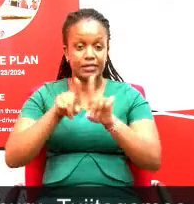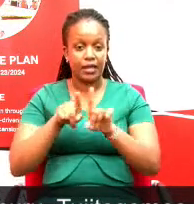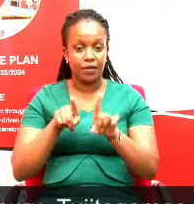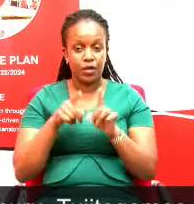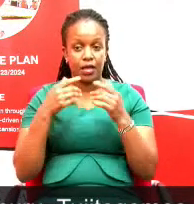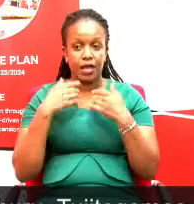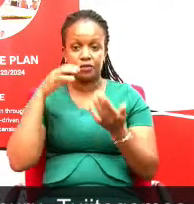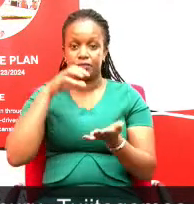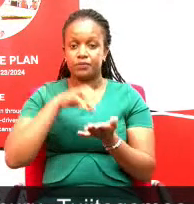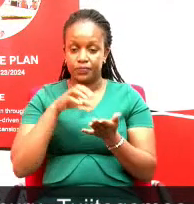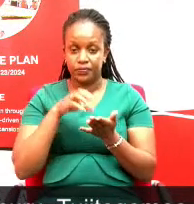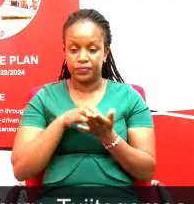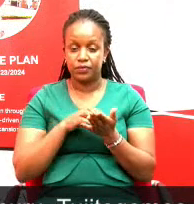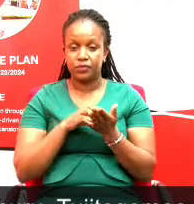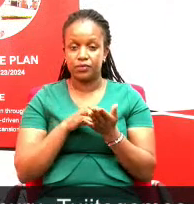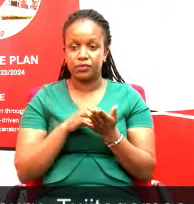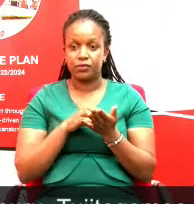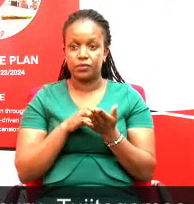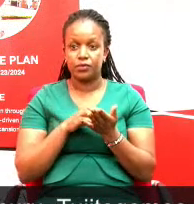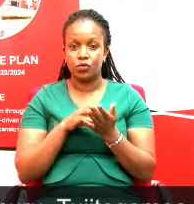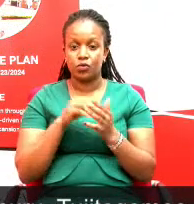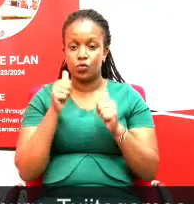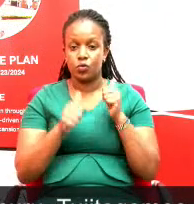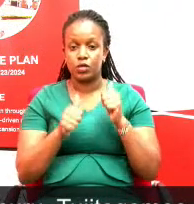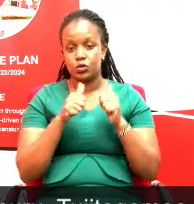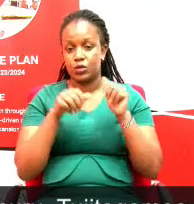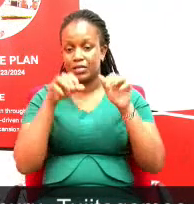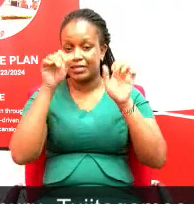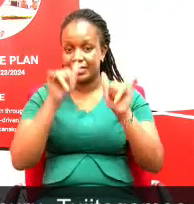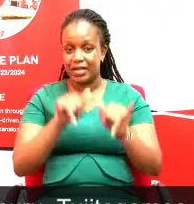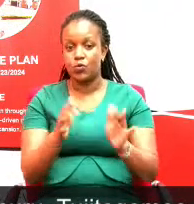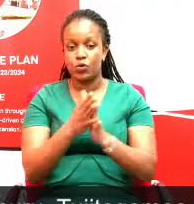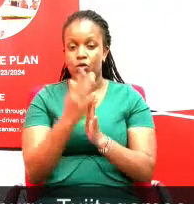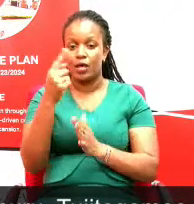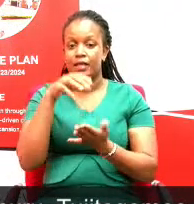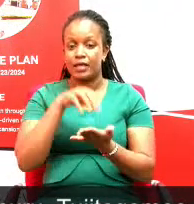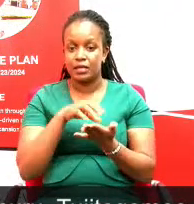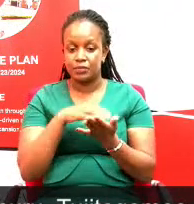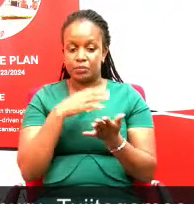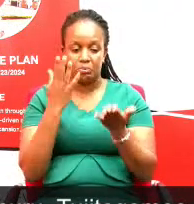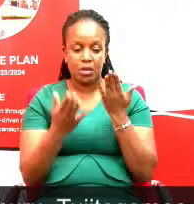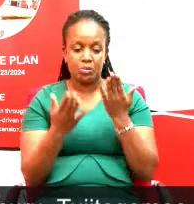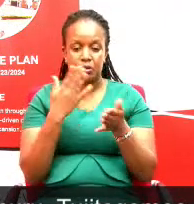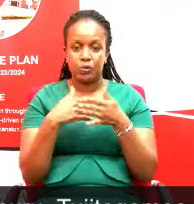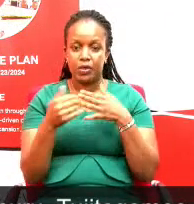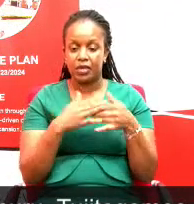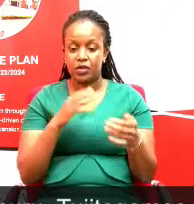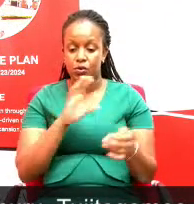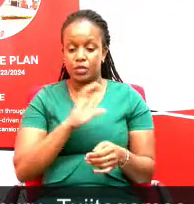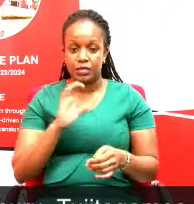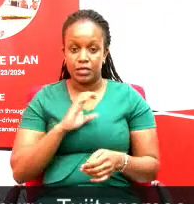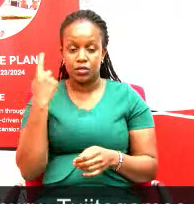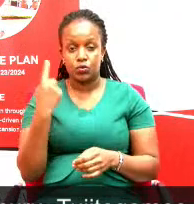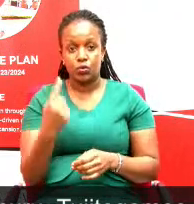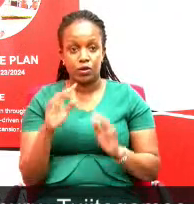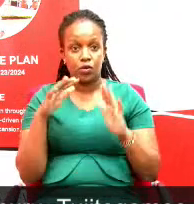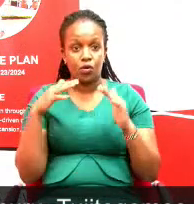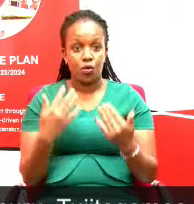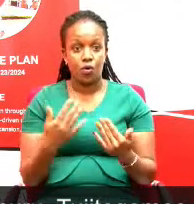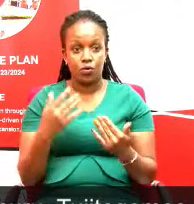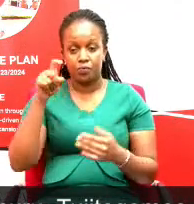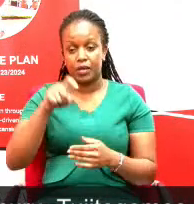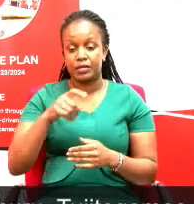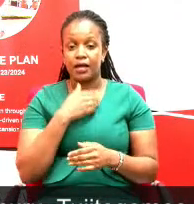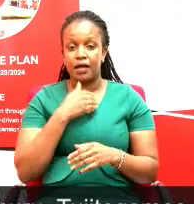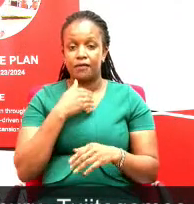can stay with one case for as long as either the committees want or those taxpayers want. There has to be a certain definite time